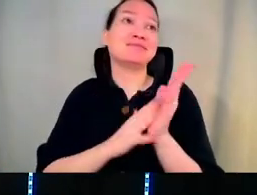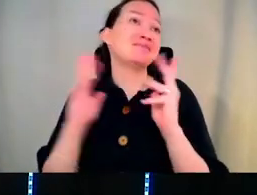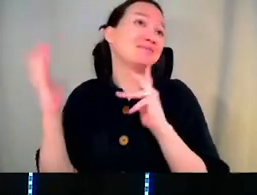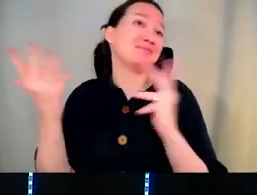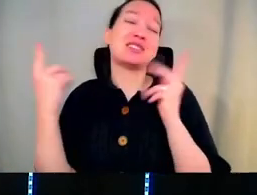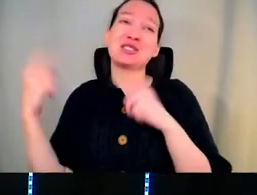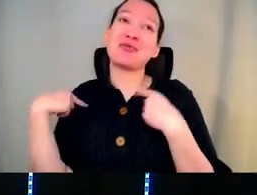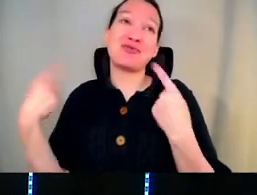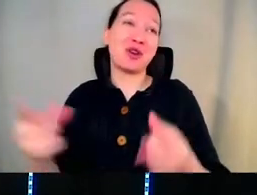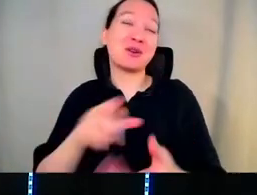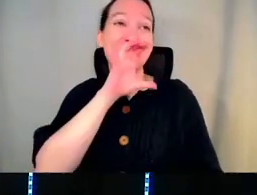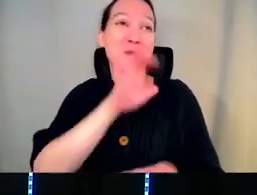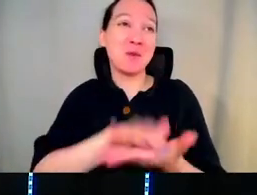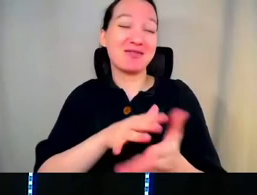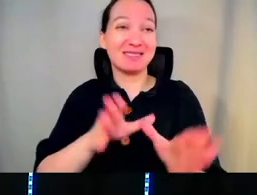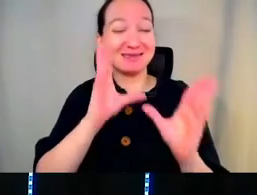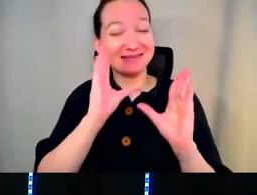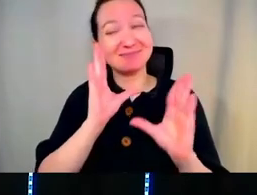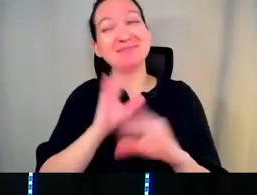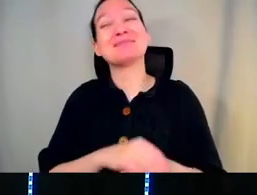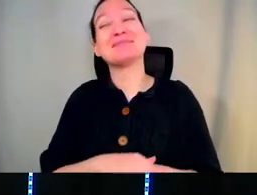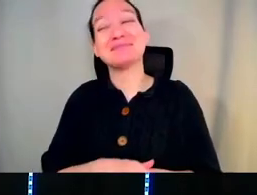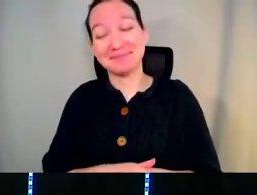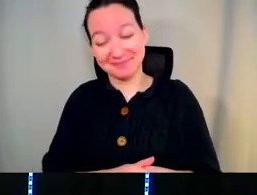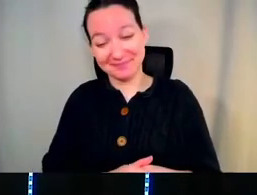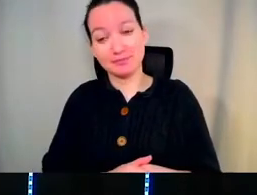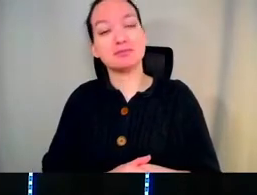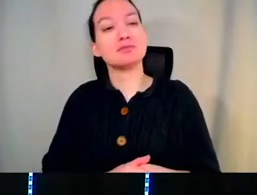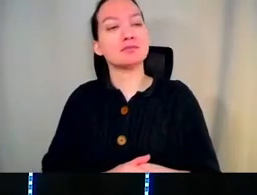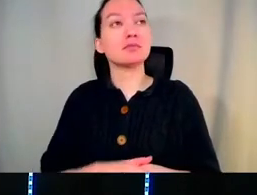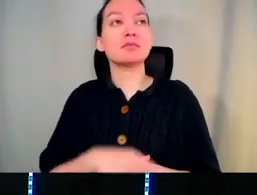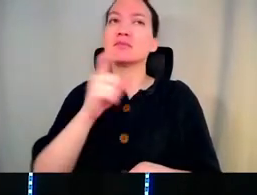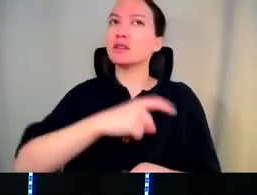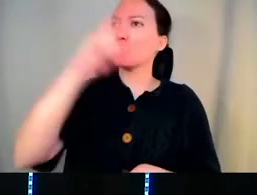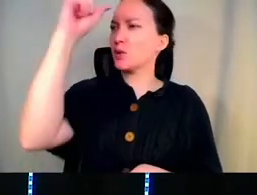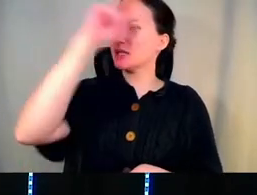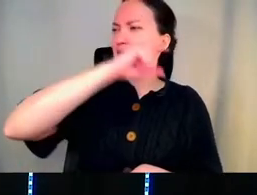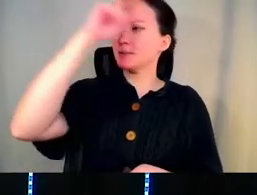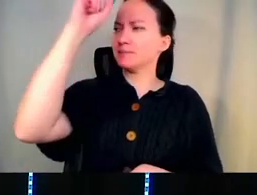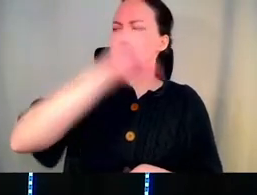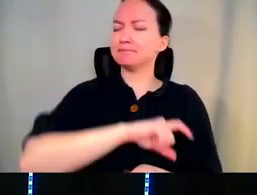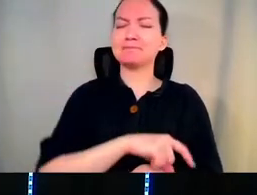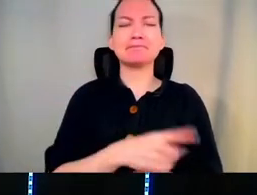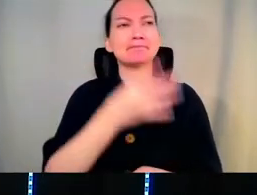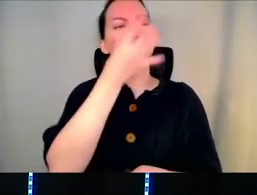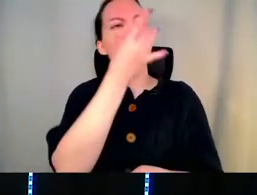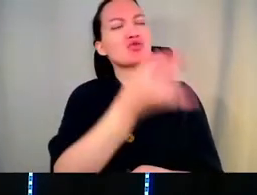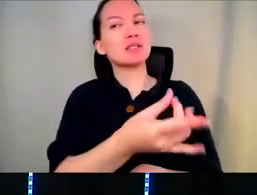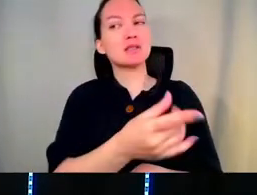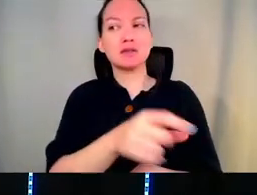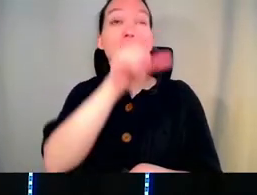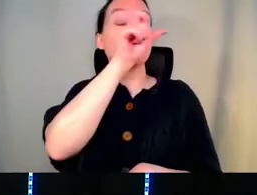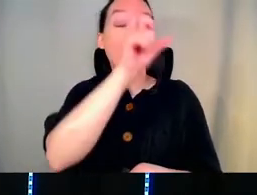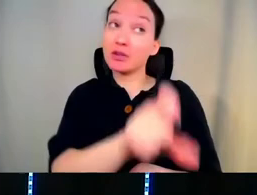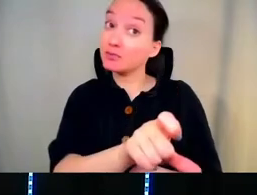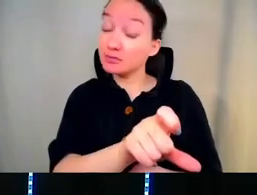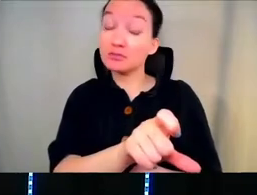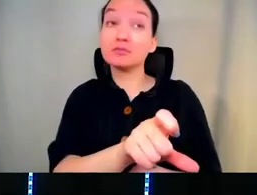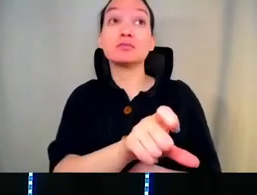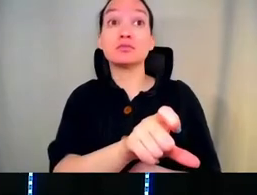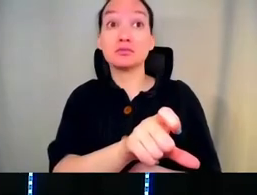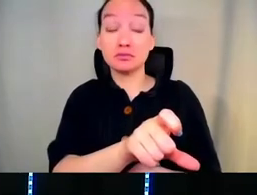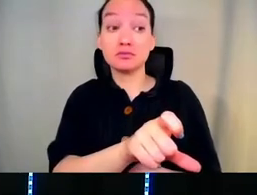So, listen. But I needed wisdom. And what's so interesting, and I love this,